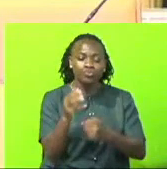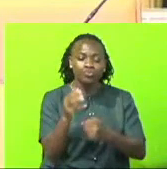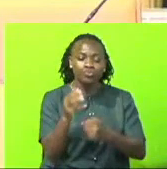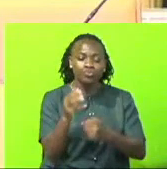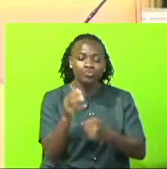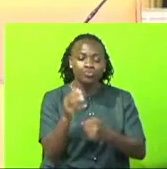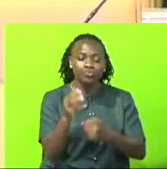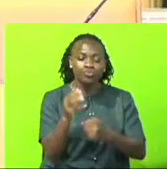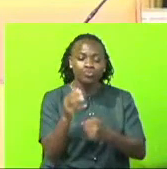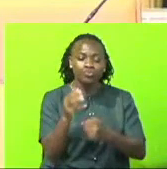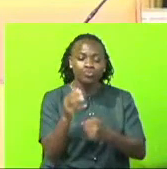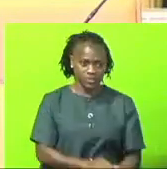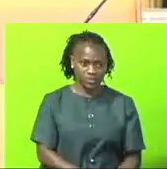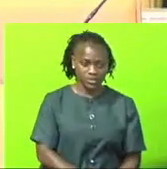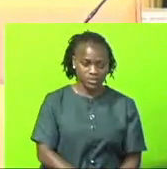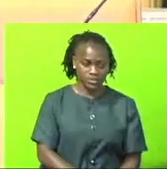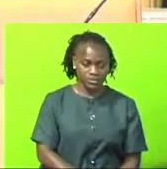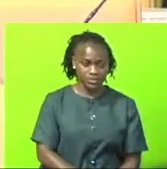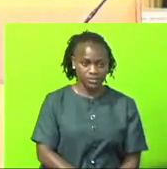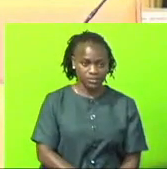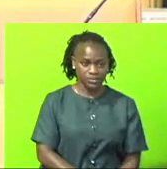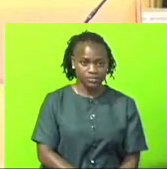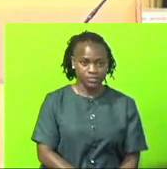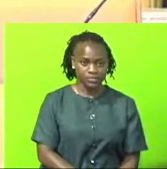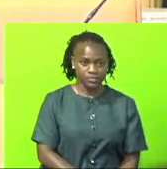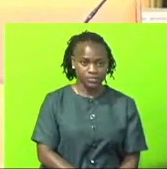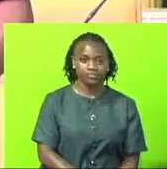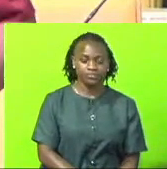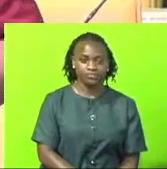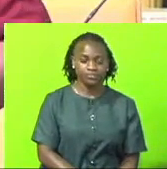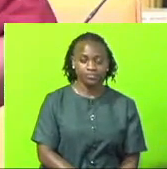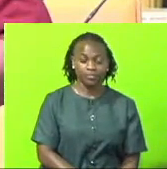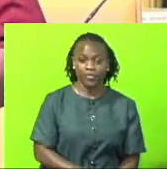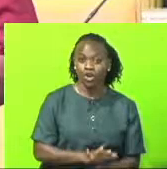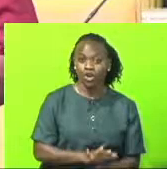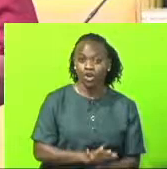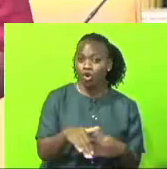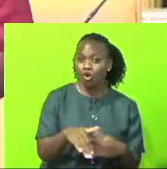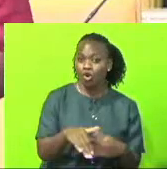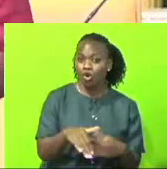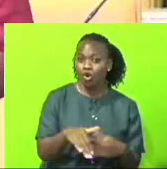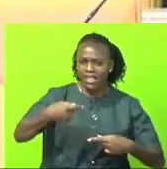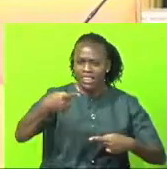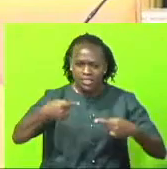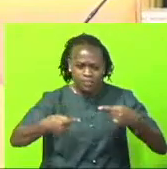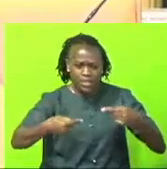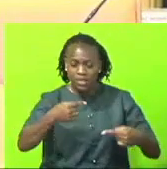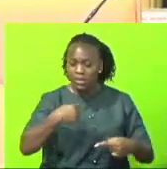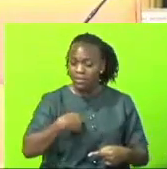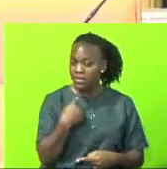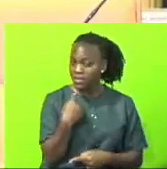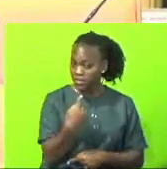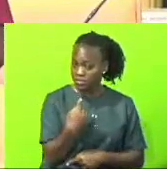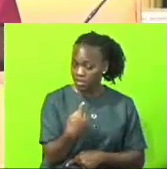Parliament. Mr. Speaker, in making all these arguments, let